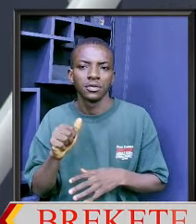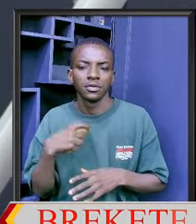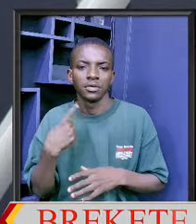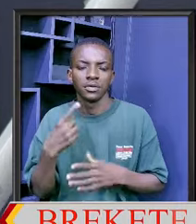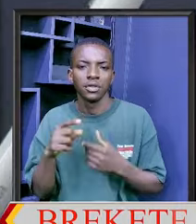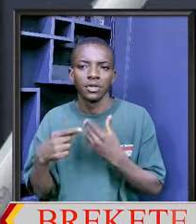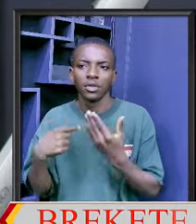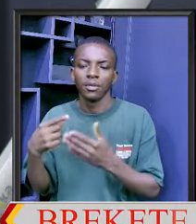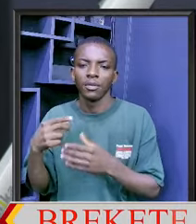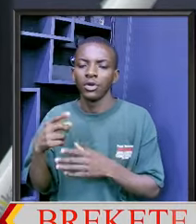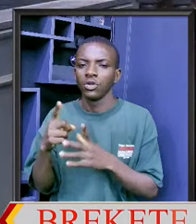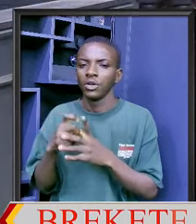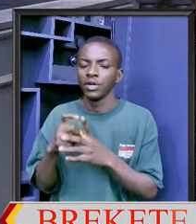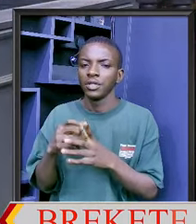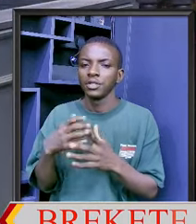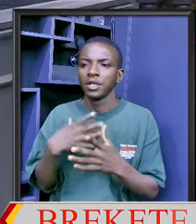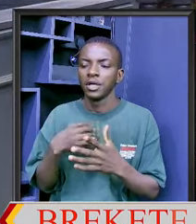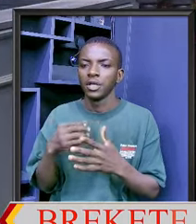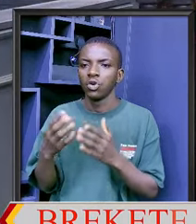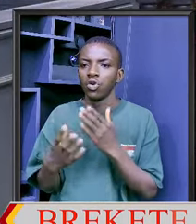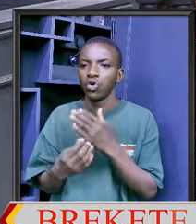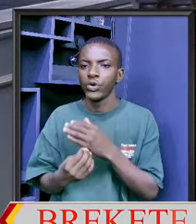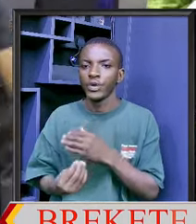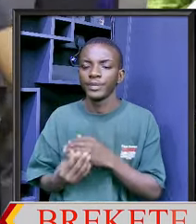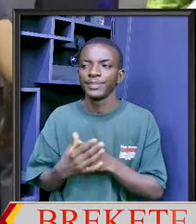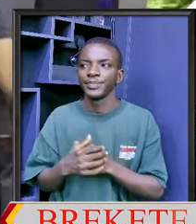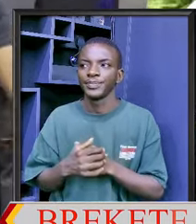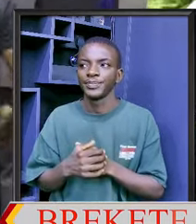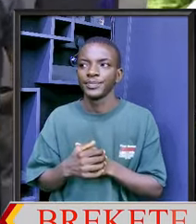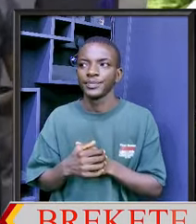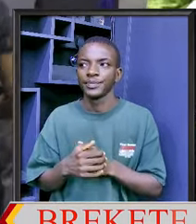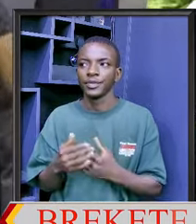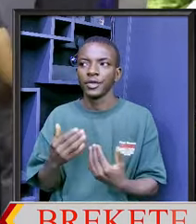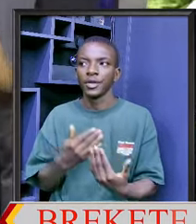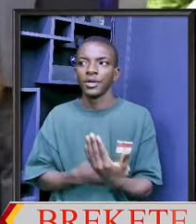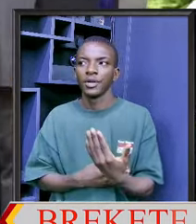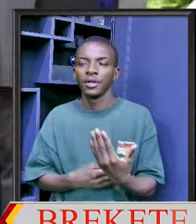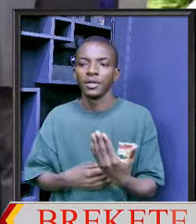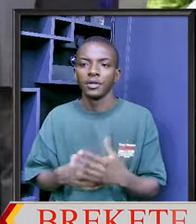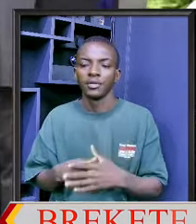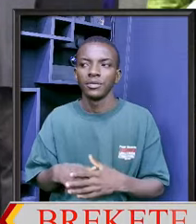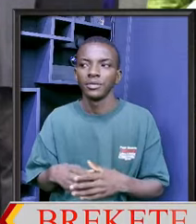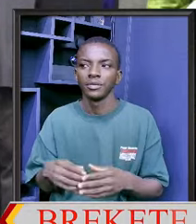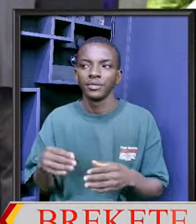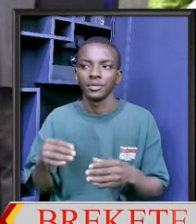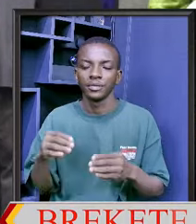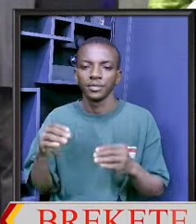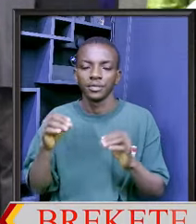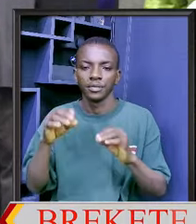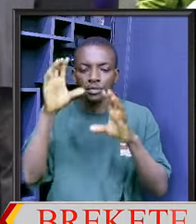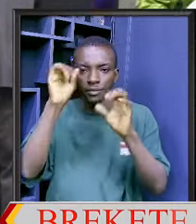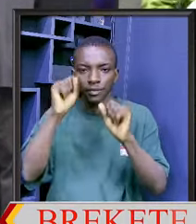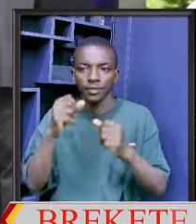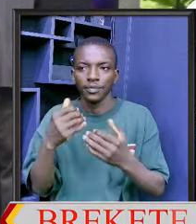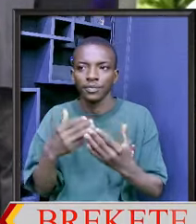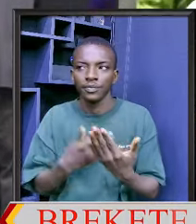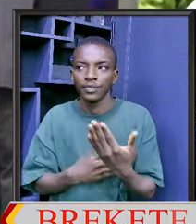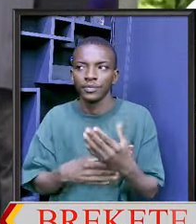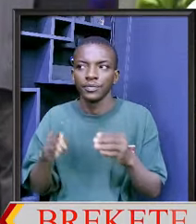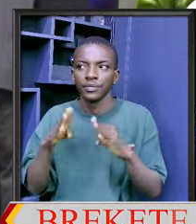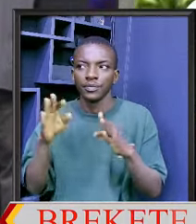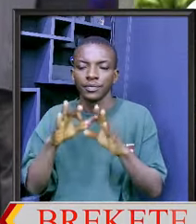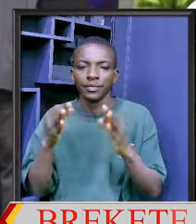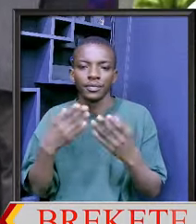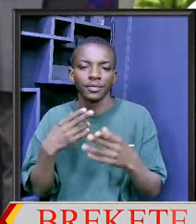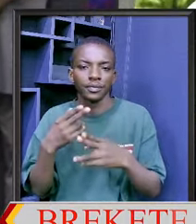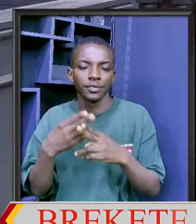tell us about rice and oil. Okay, sir. Good morning, my ordinary president. Good morning, ma. Good morning, Brekete family.